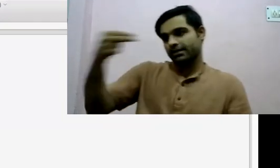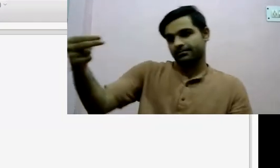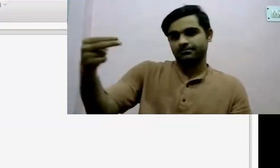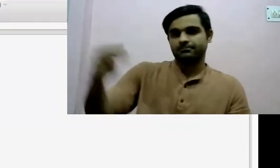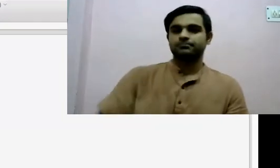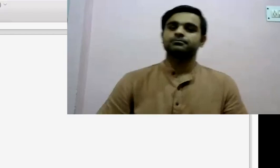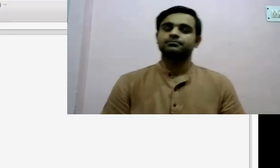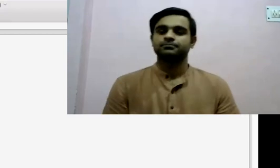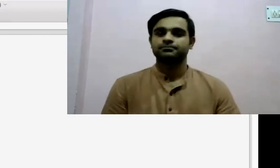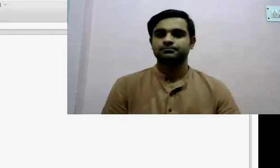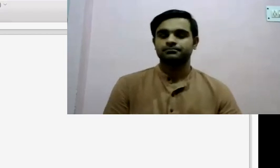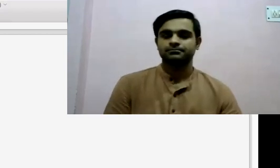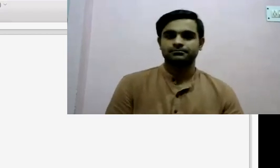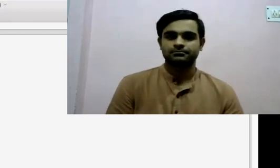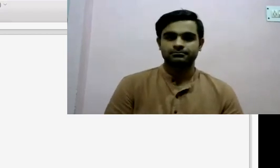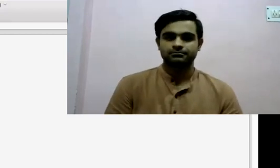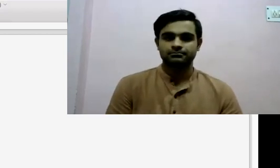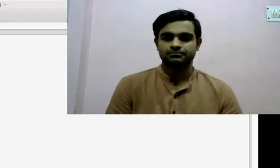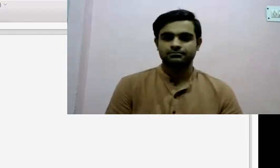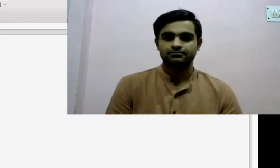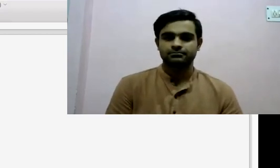Name or name. Okay.